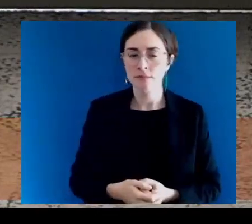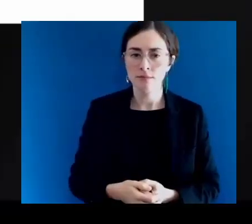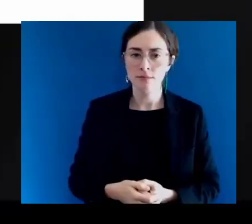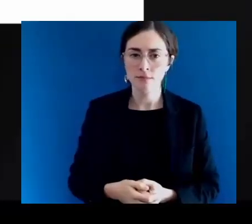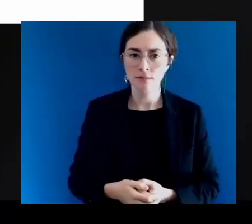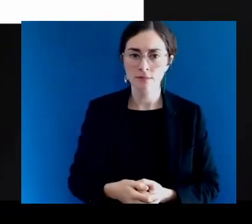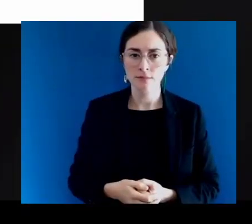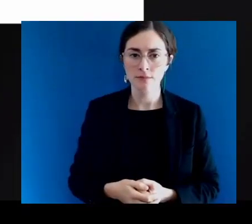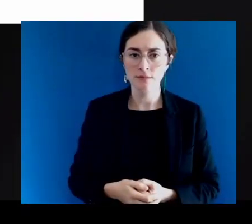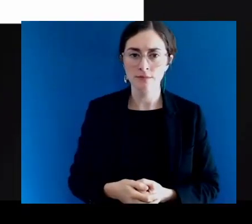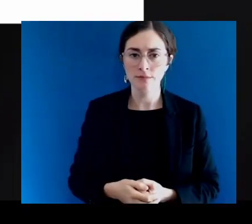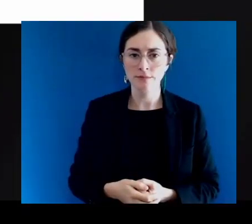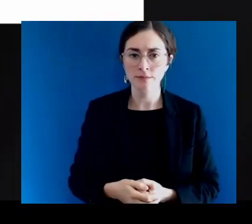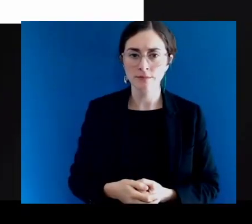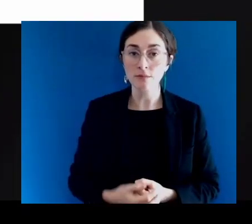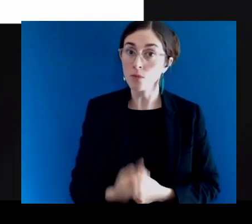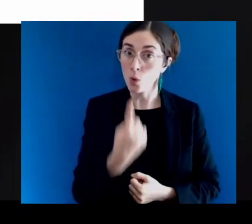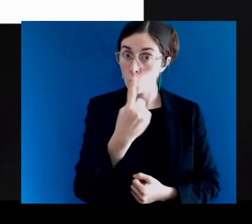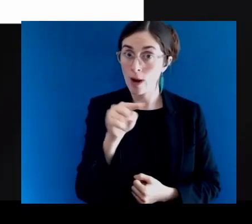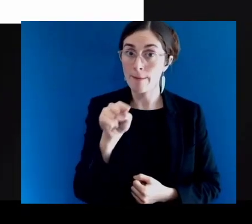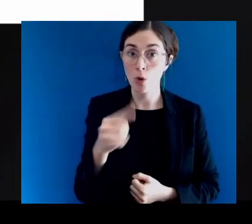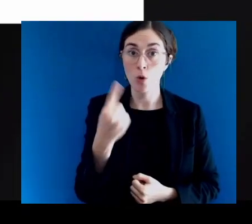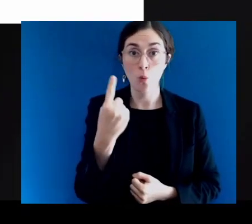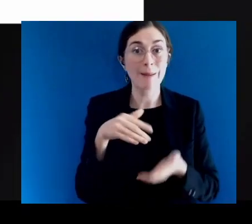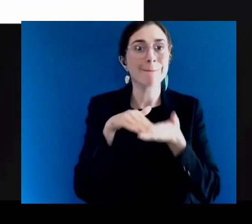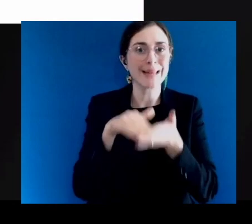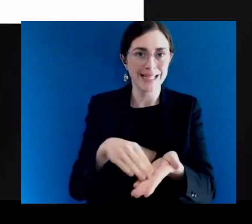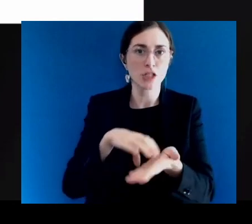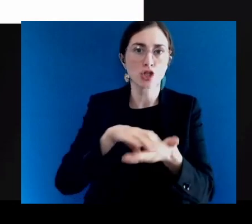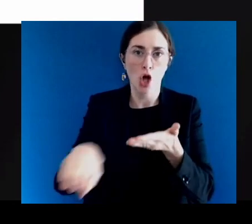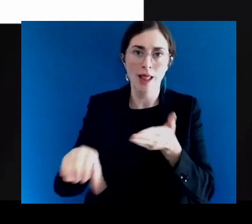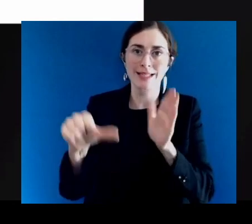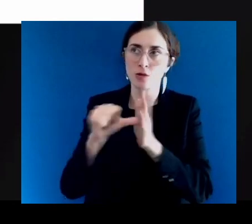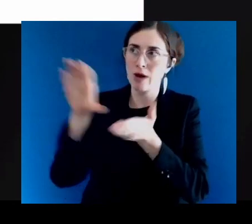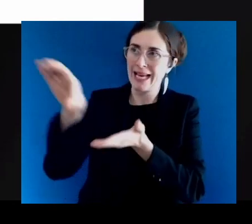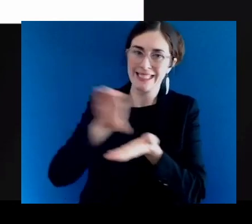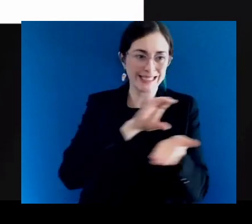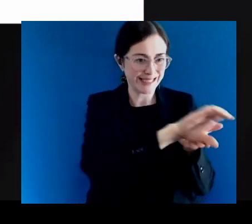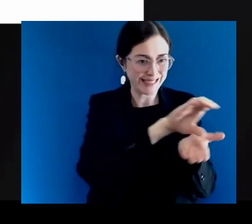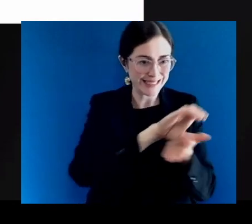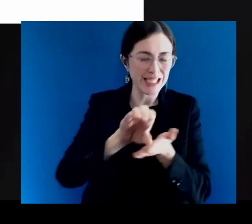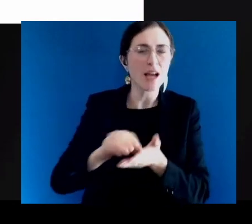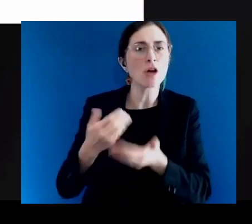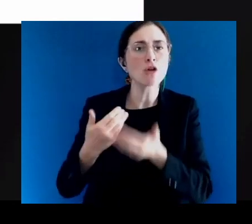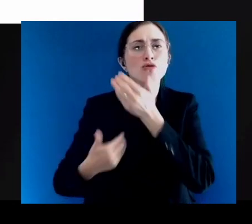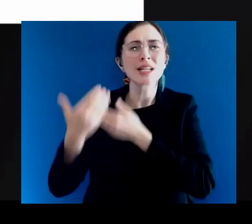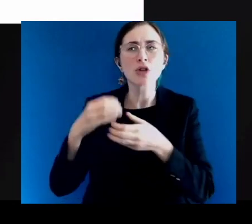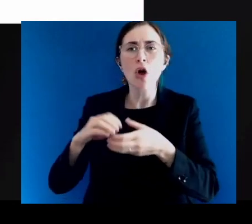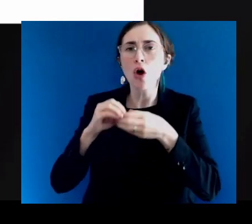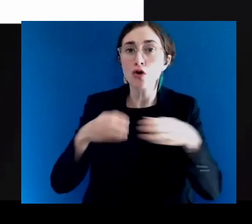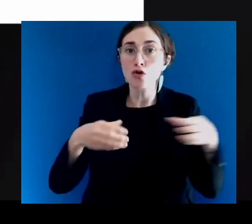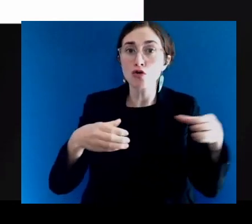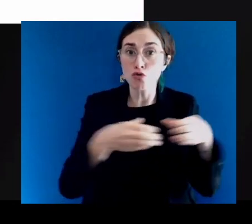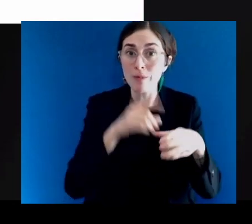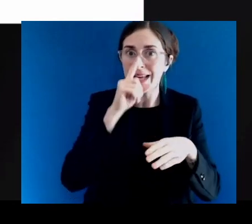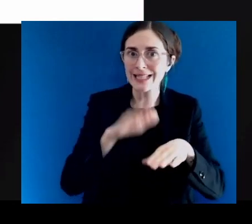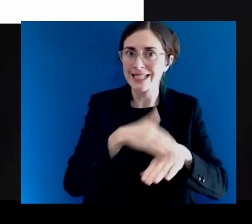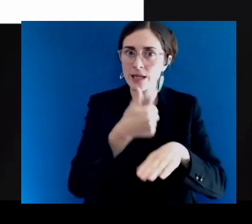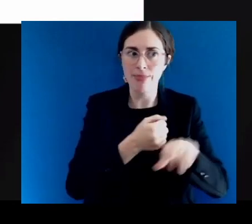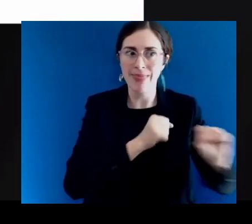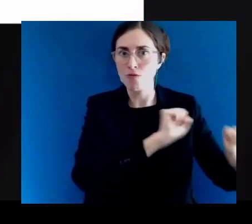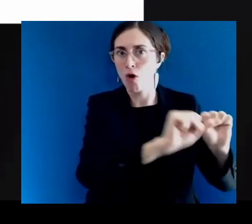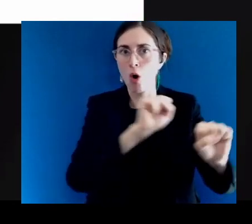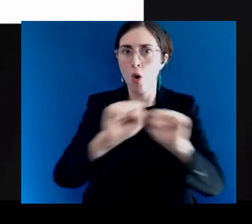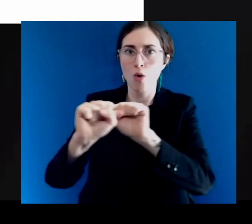So $1.1 million in grants to assist traditional owners to initiate their own responses to climate change, and that the grants are